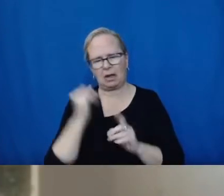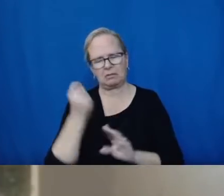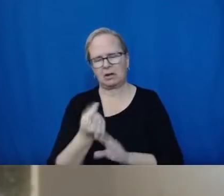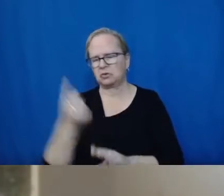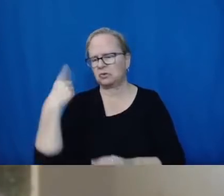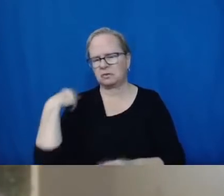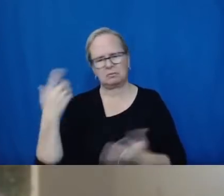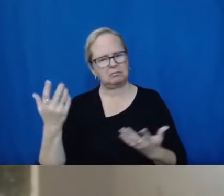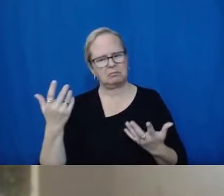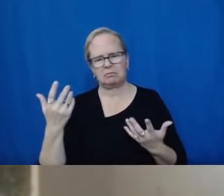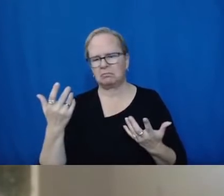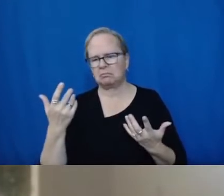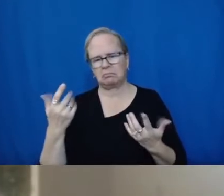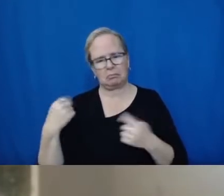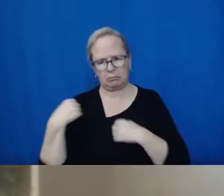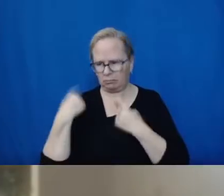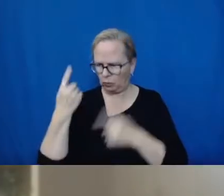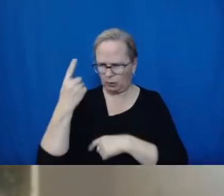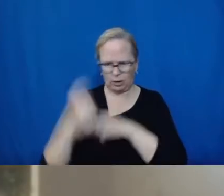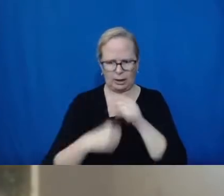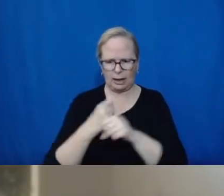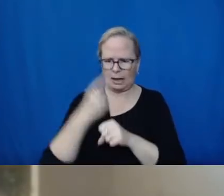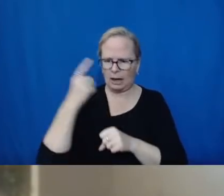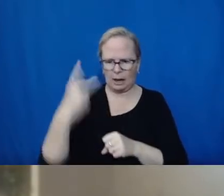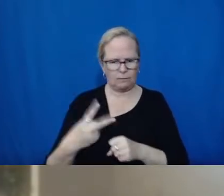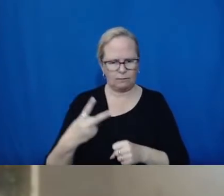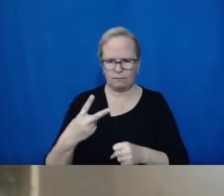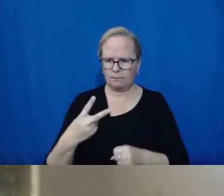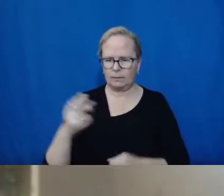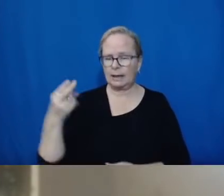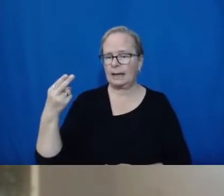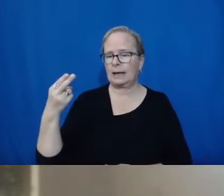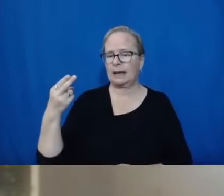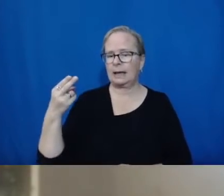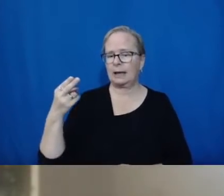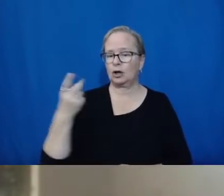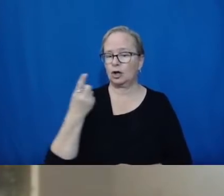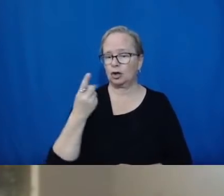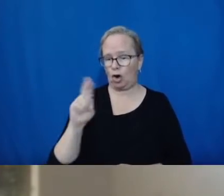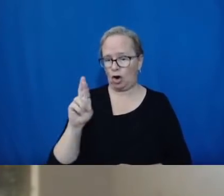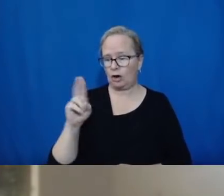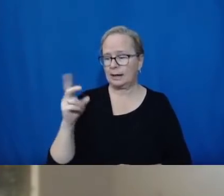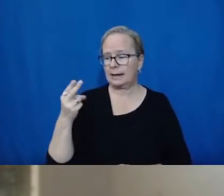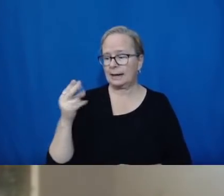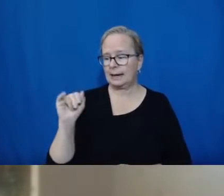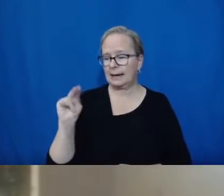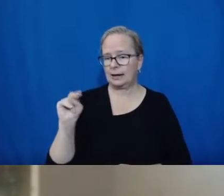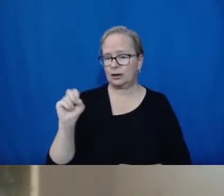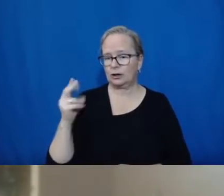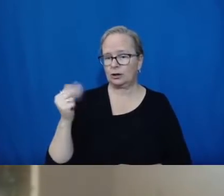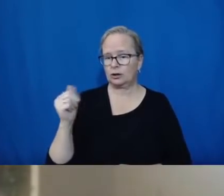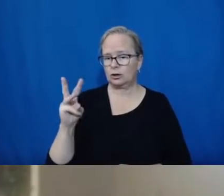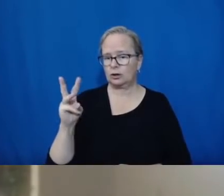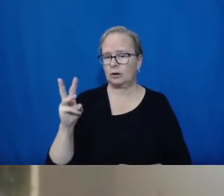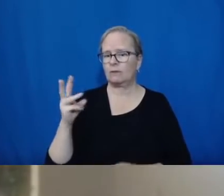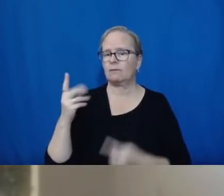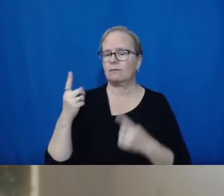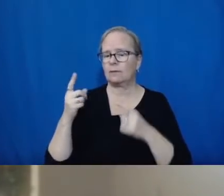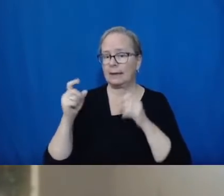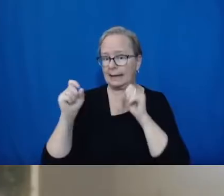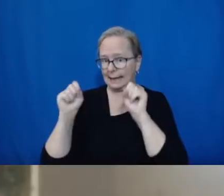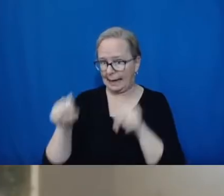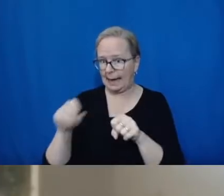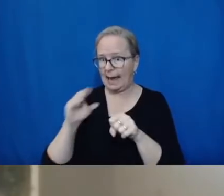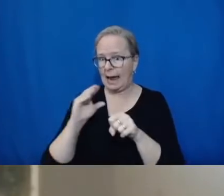perhaps for the first time in a year and a half, Dr. Hinshaw admit that children can and do transmit the virus. And